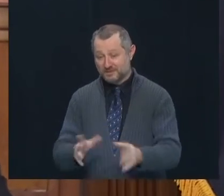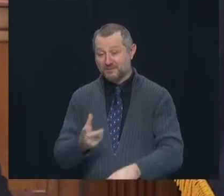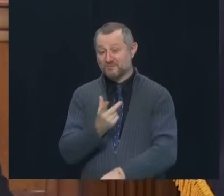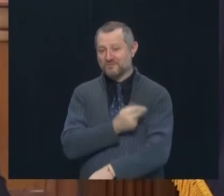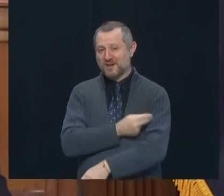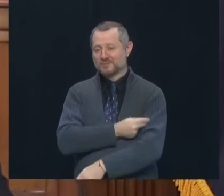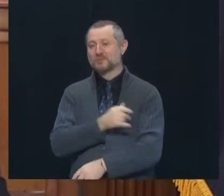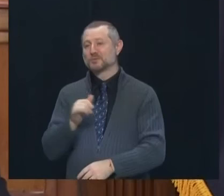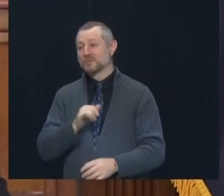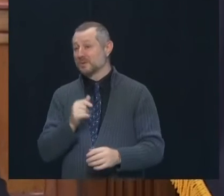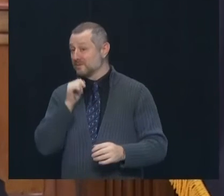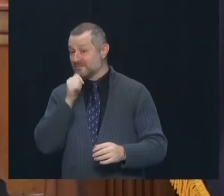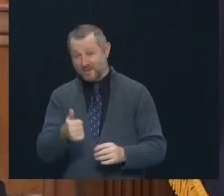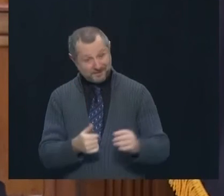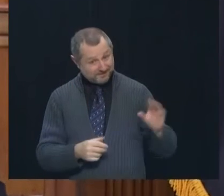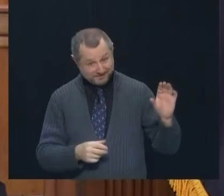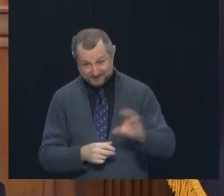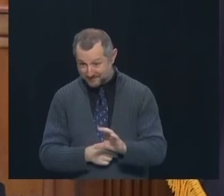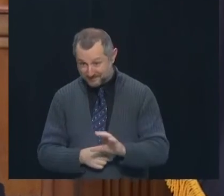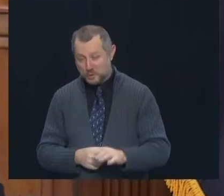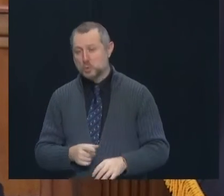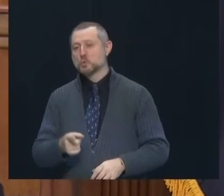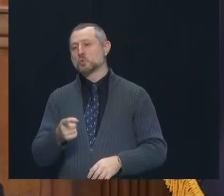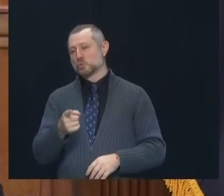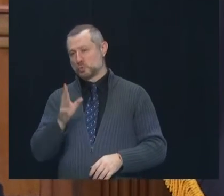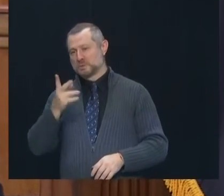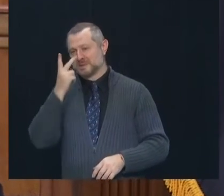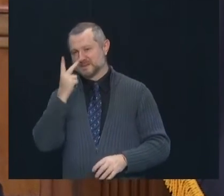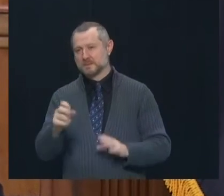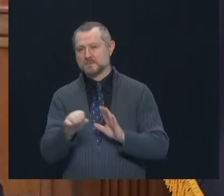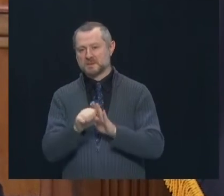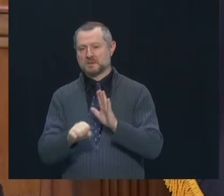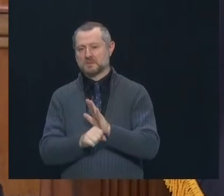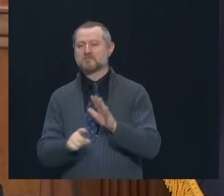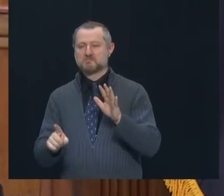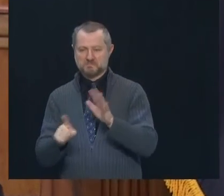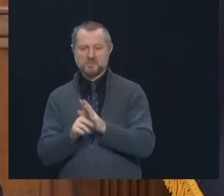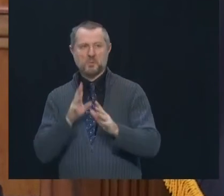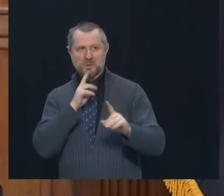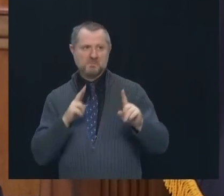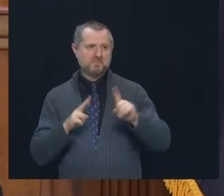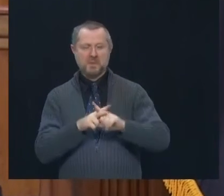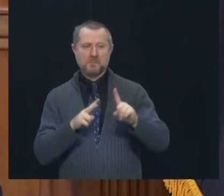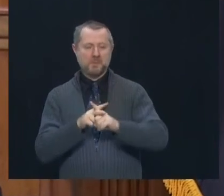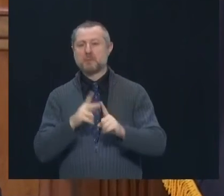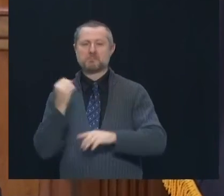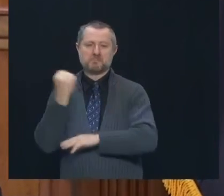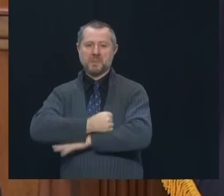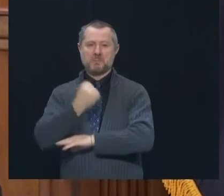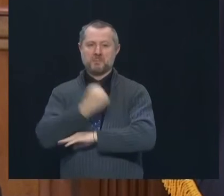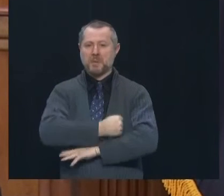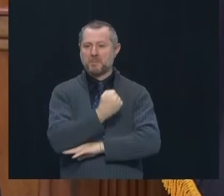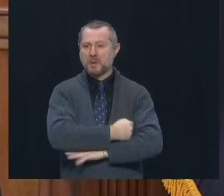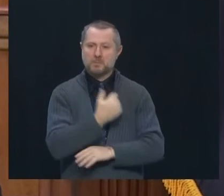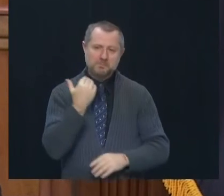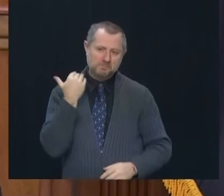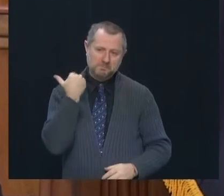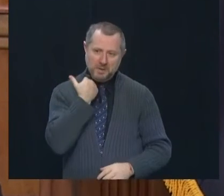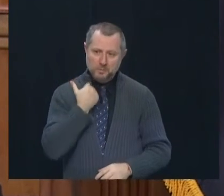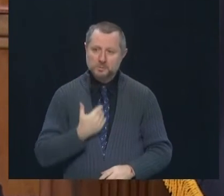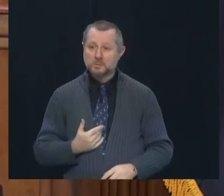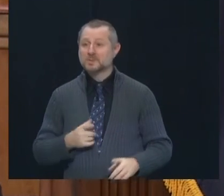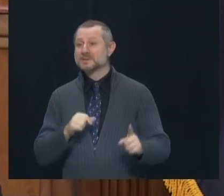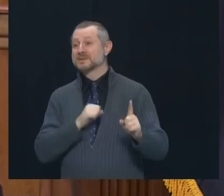see states go bankrupt, which is what Senator McConnell said. Let